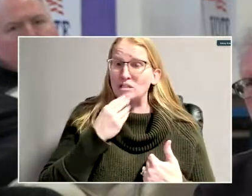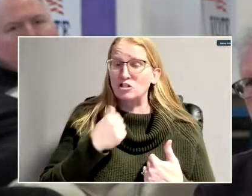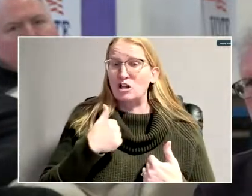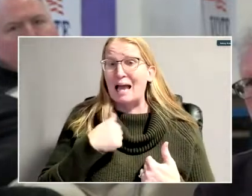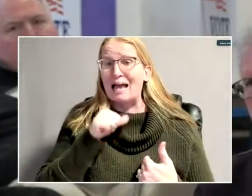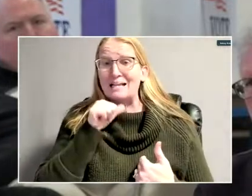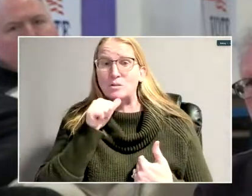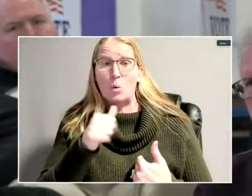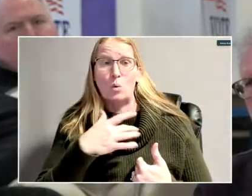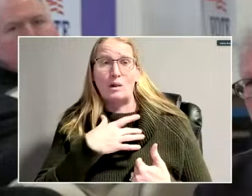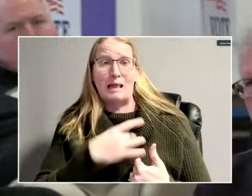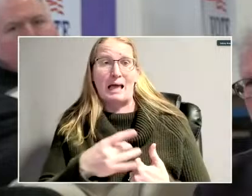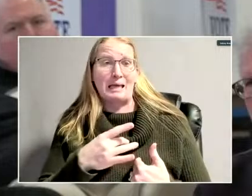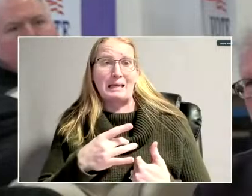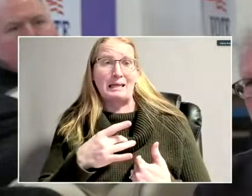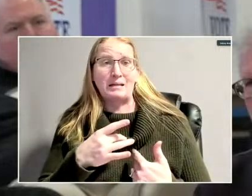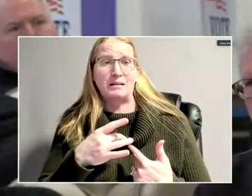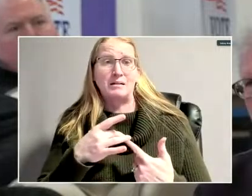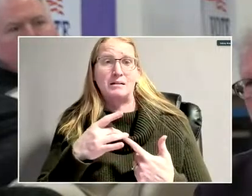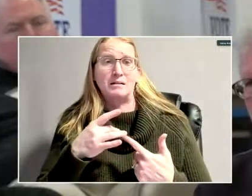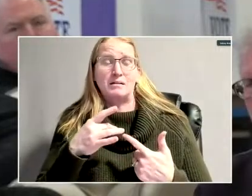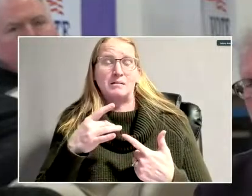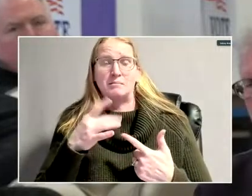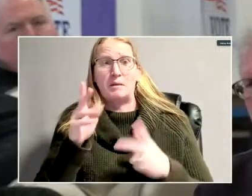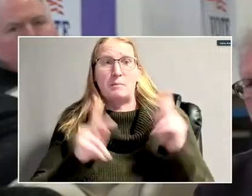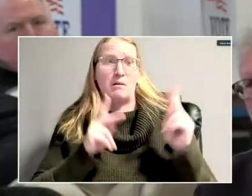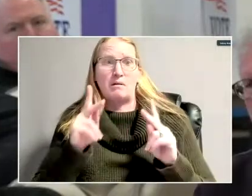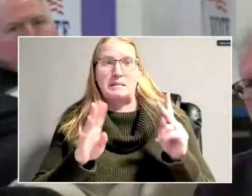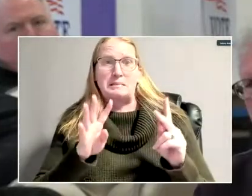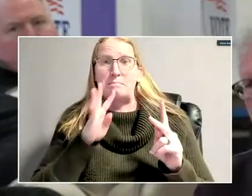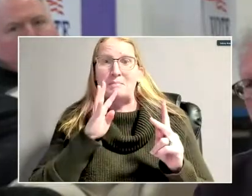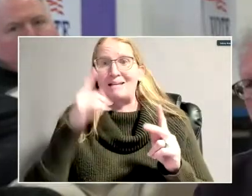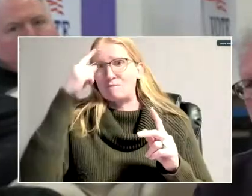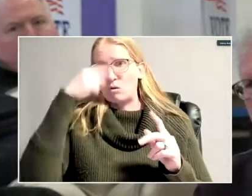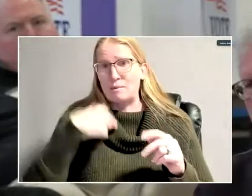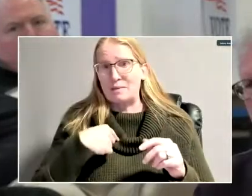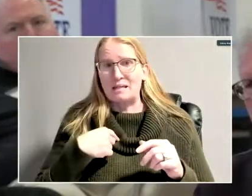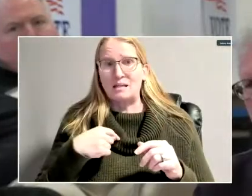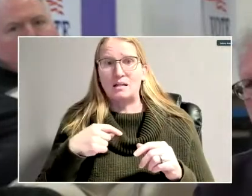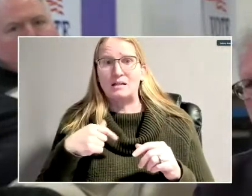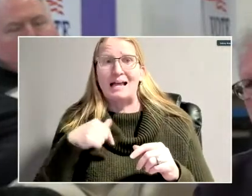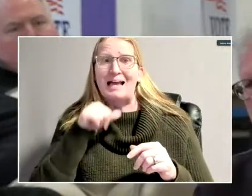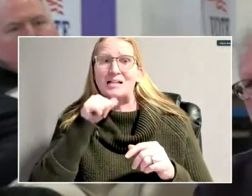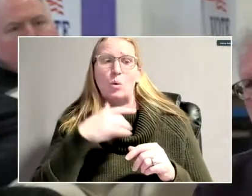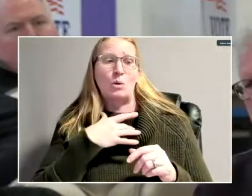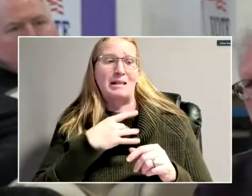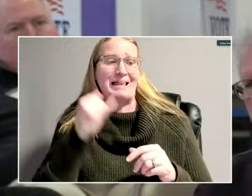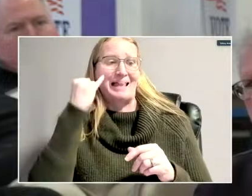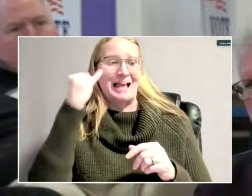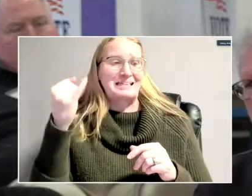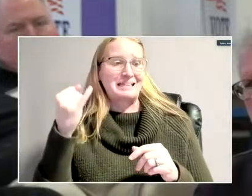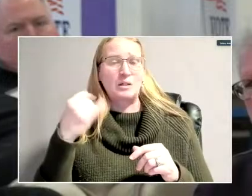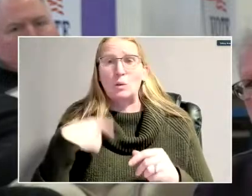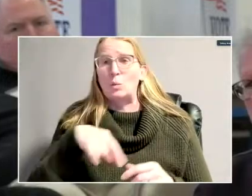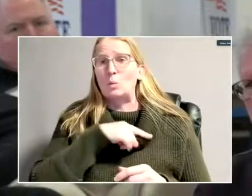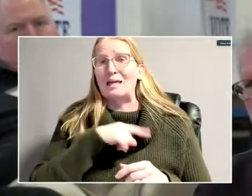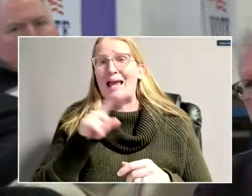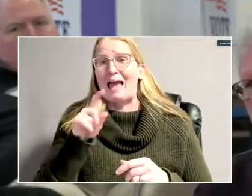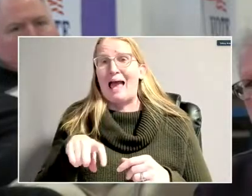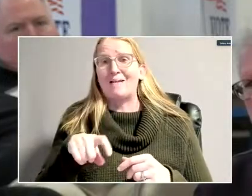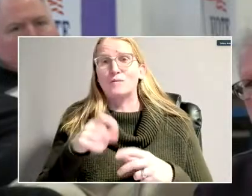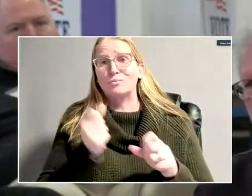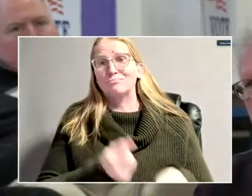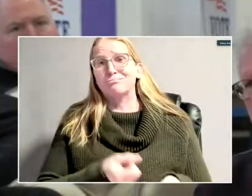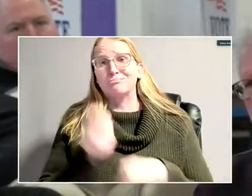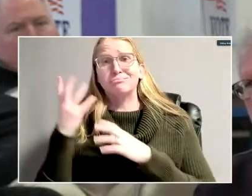like the idea that we have to discard our Humanity for